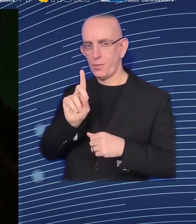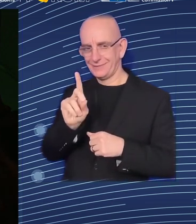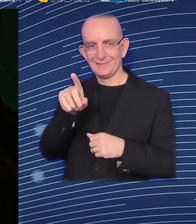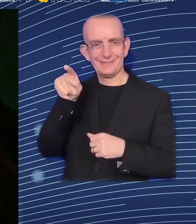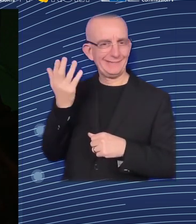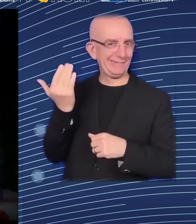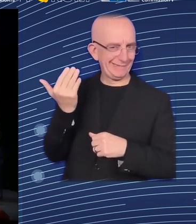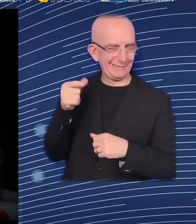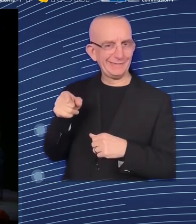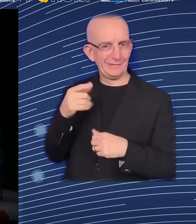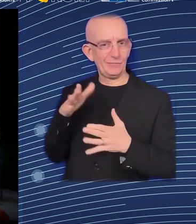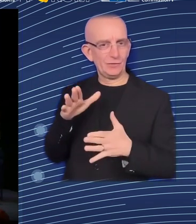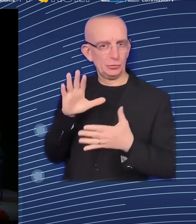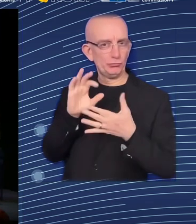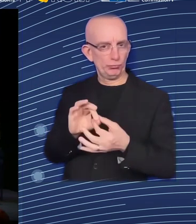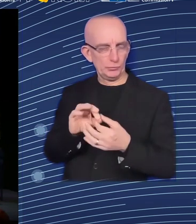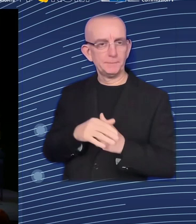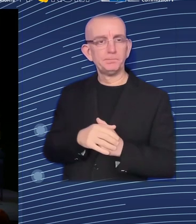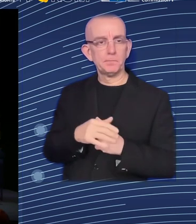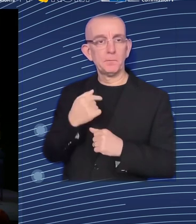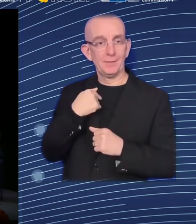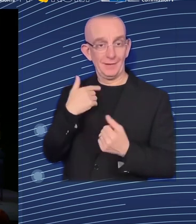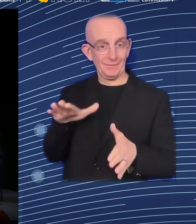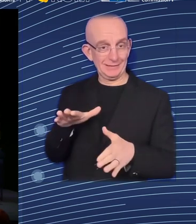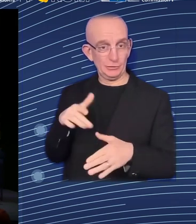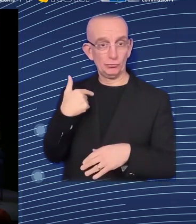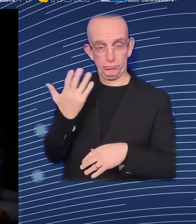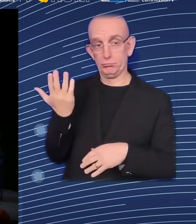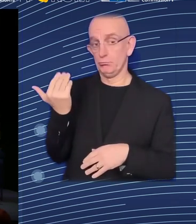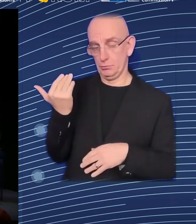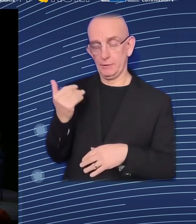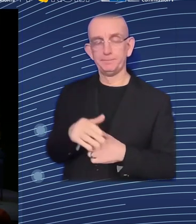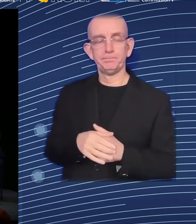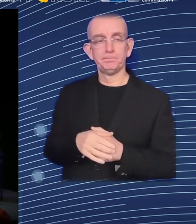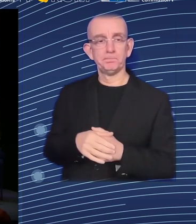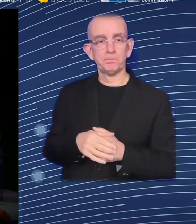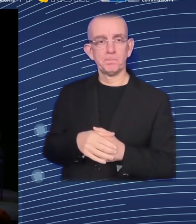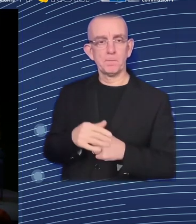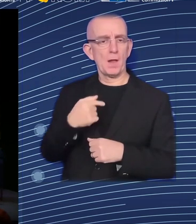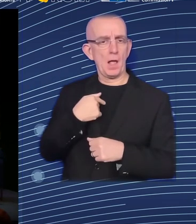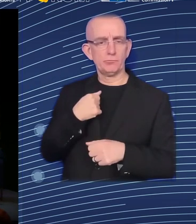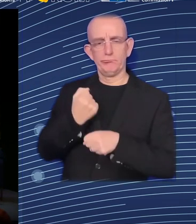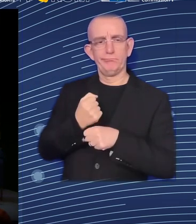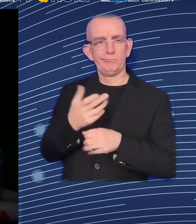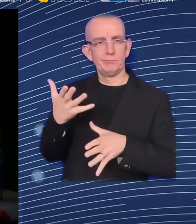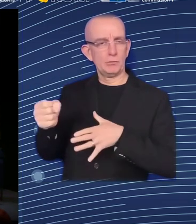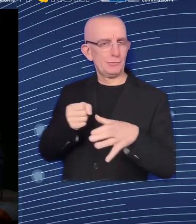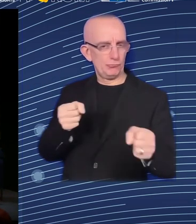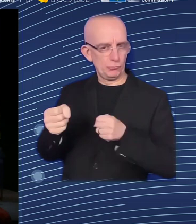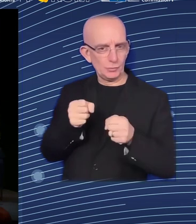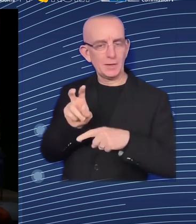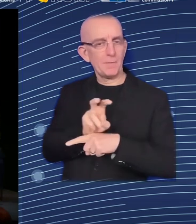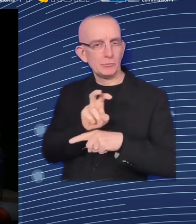mentoring, and that is the fact that women will only apply if they meet 90%, let's